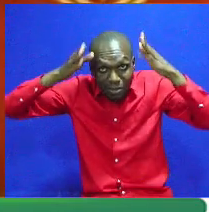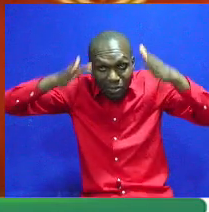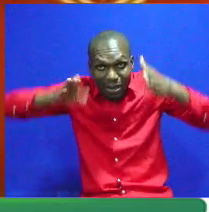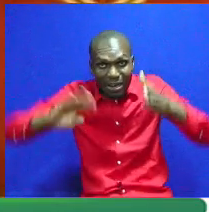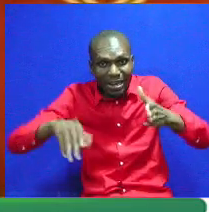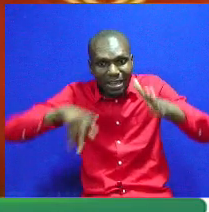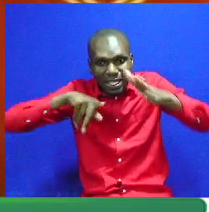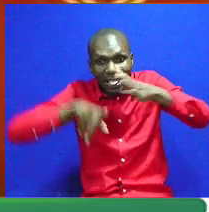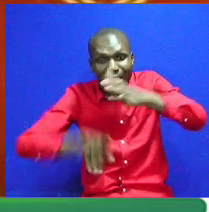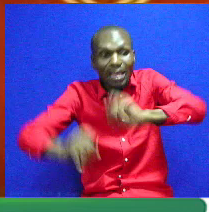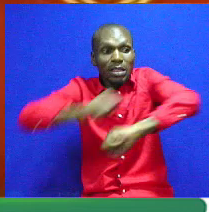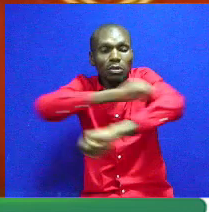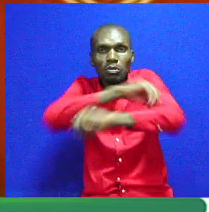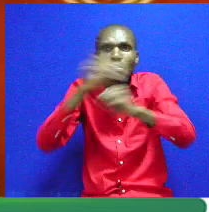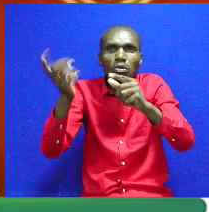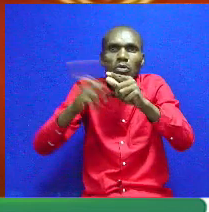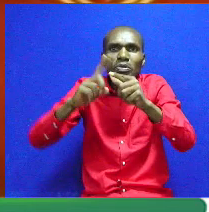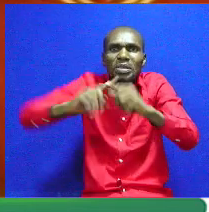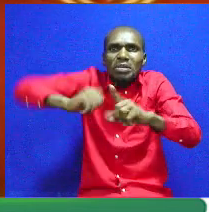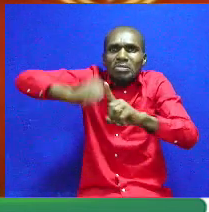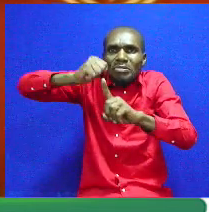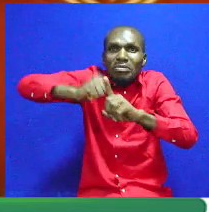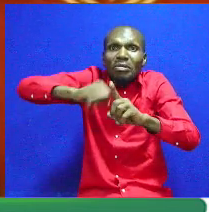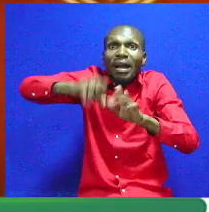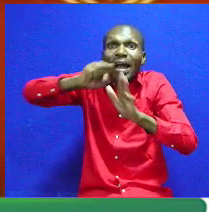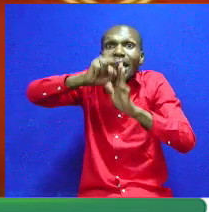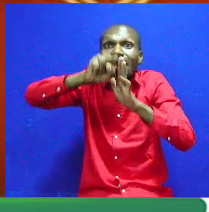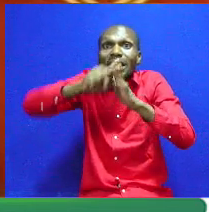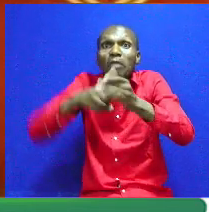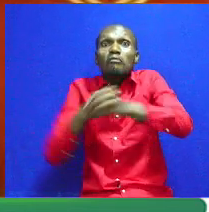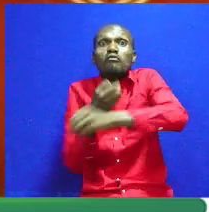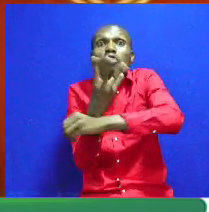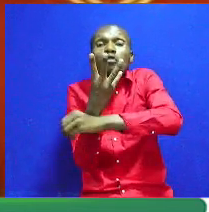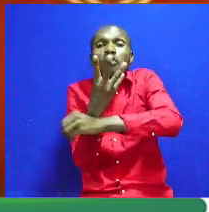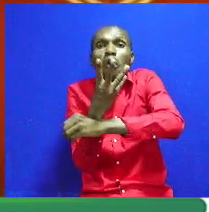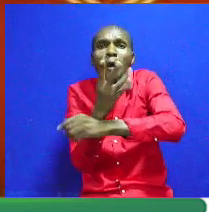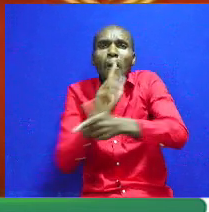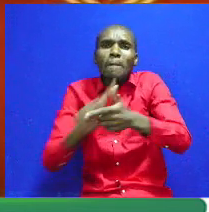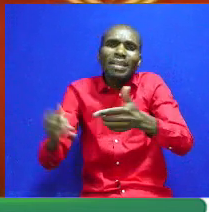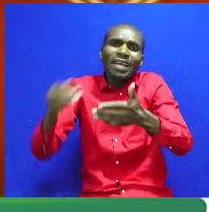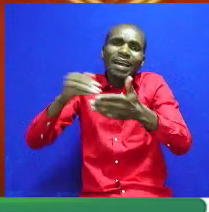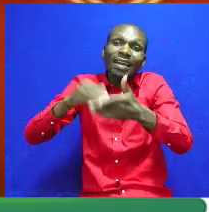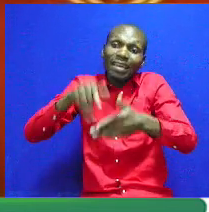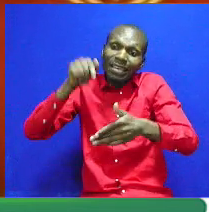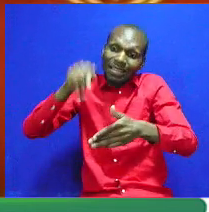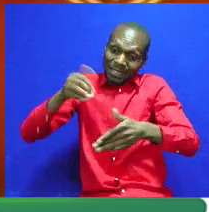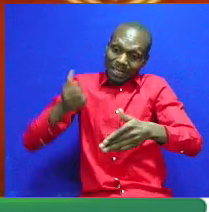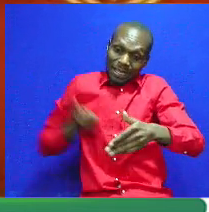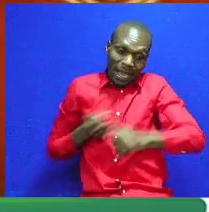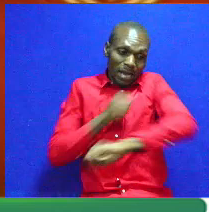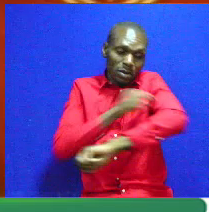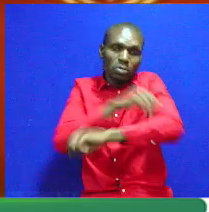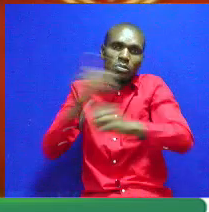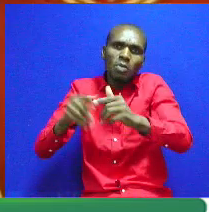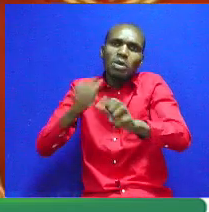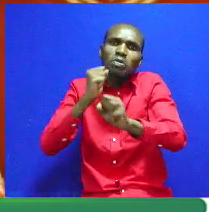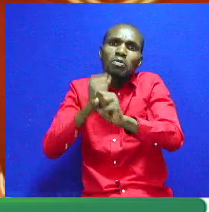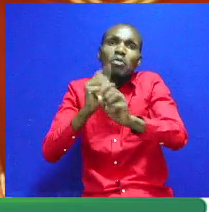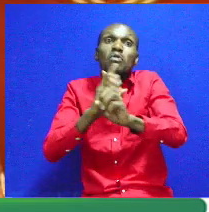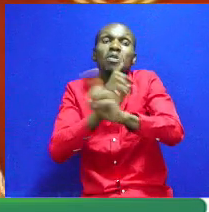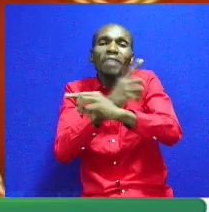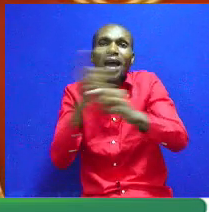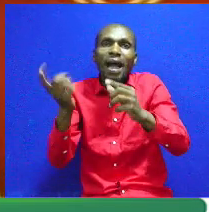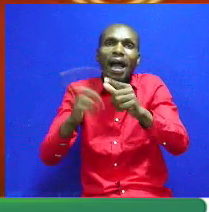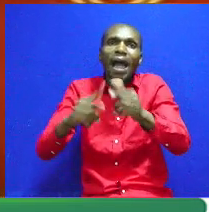system, and then the emphasis on career comes in form 4. But in Sironga Girls, we do it differently. They have